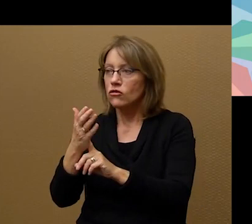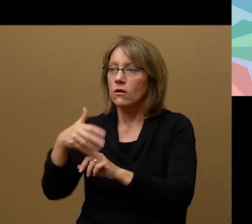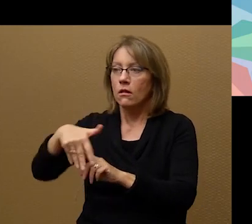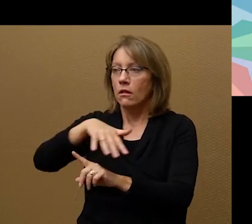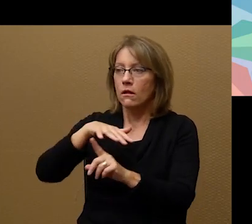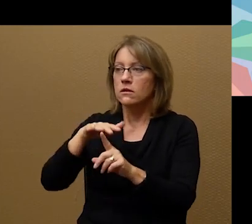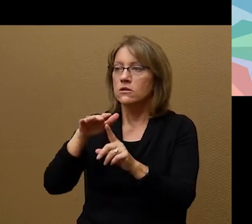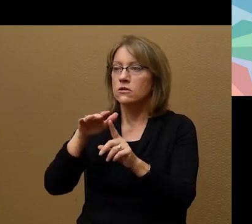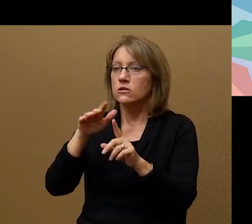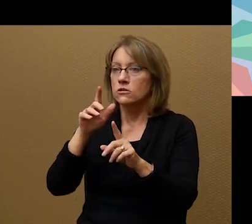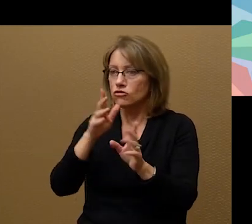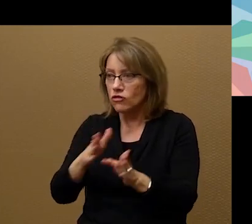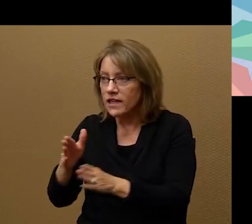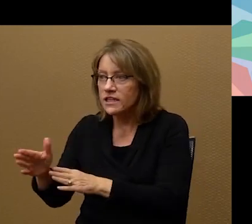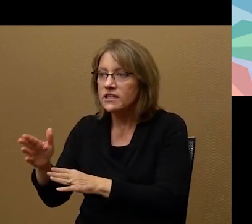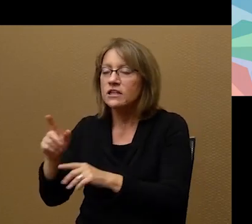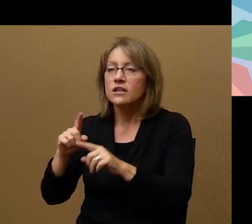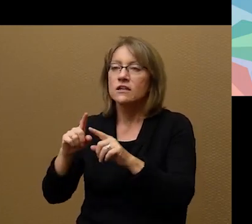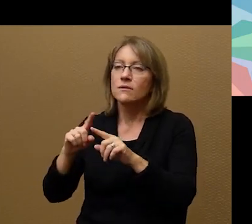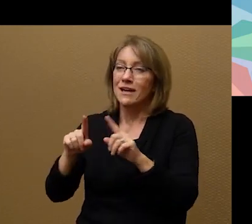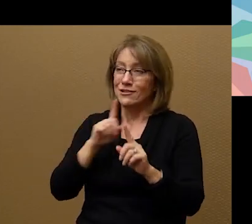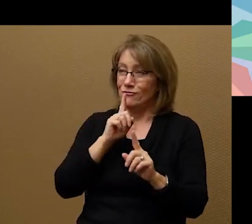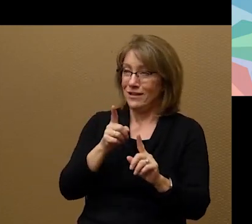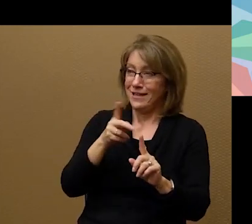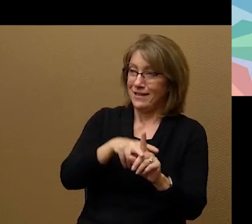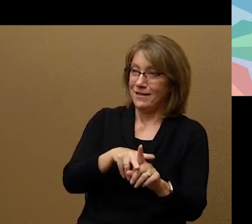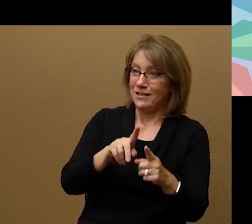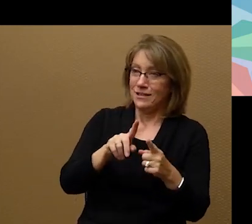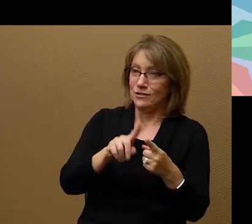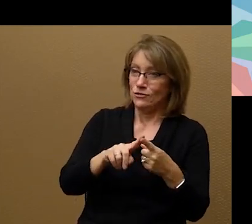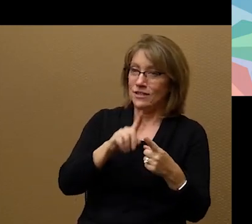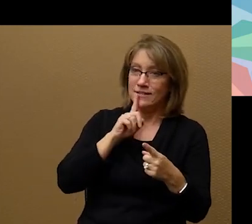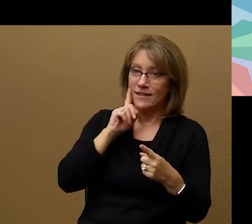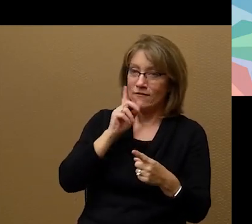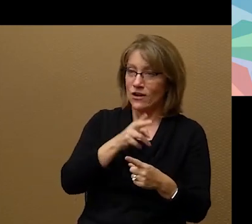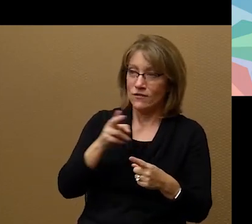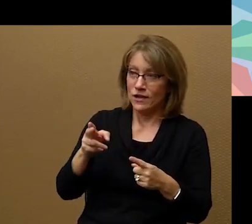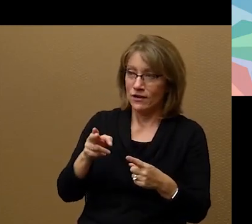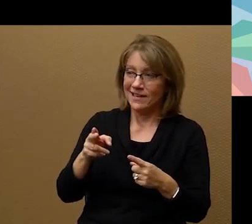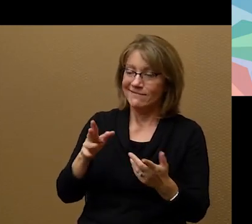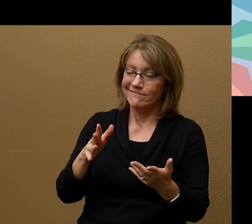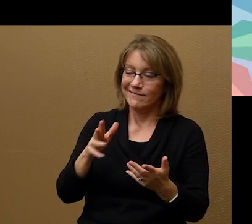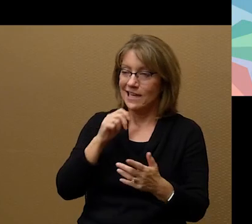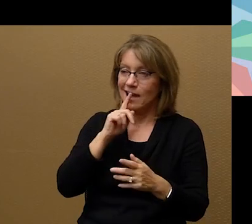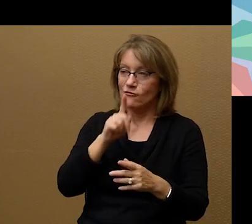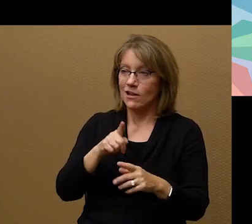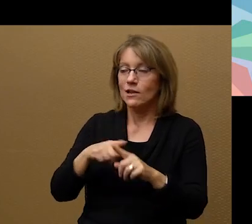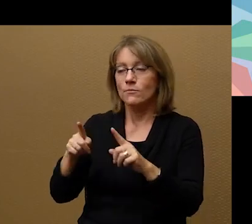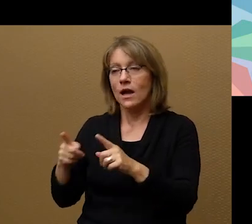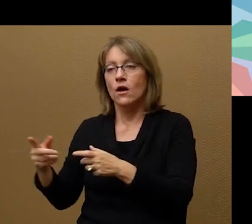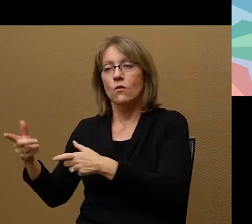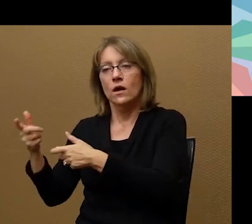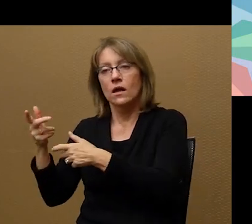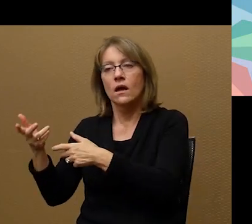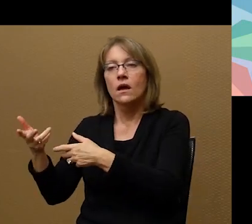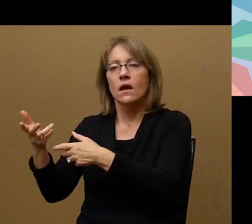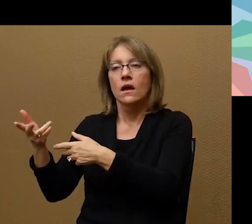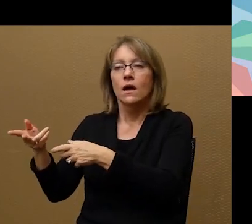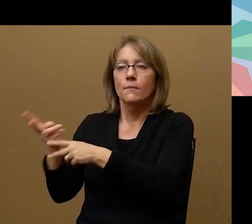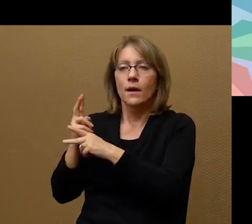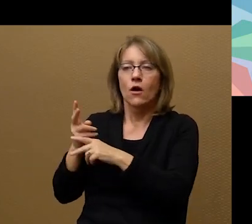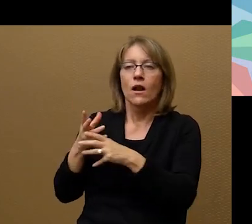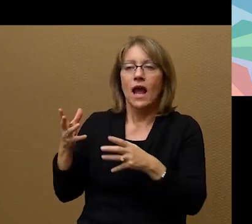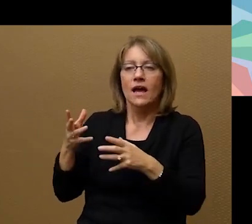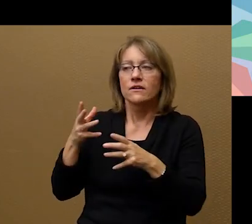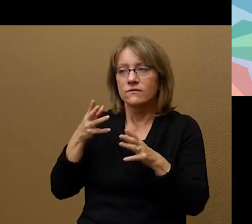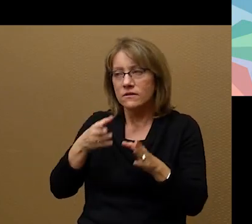but are they really for deaf and hard of hearing? Not really, but we use a lot of their strategies. Literacy instruction, there's tons